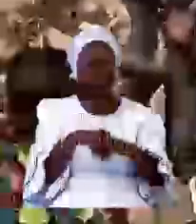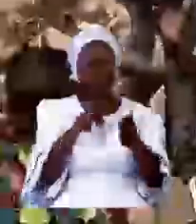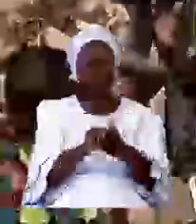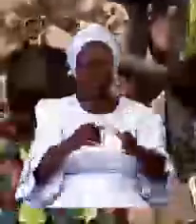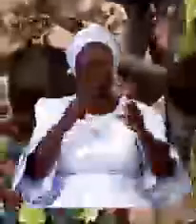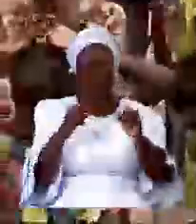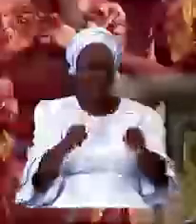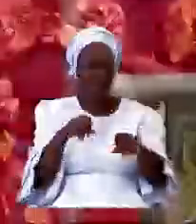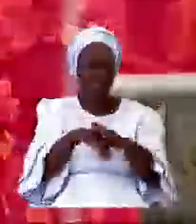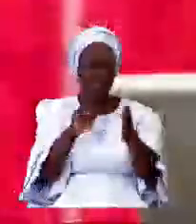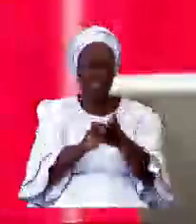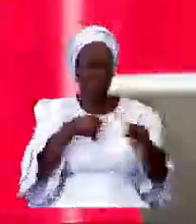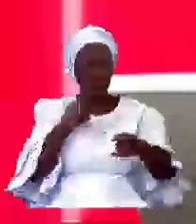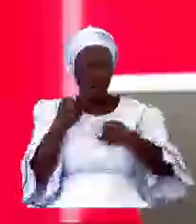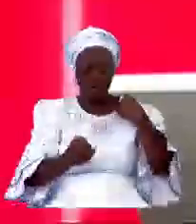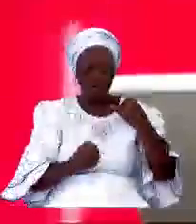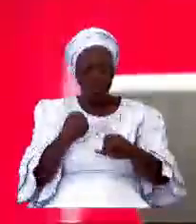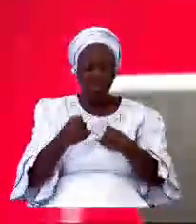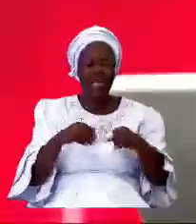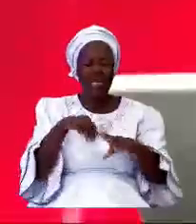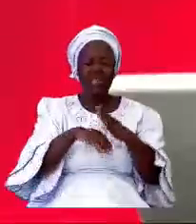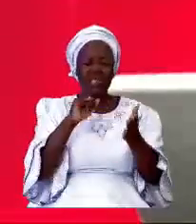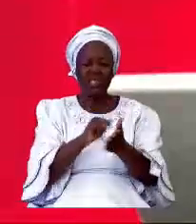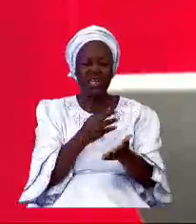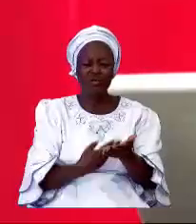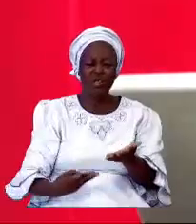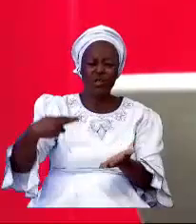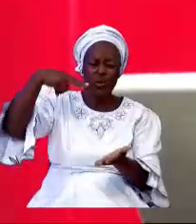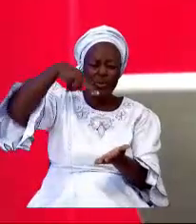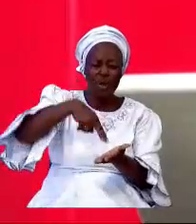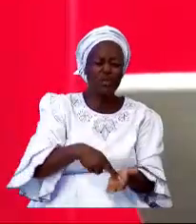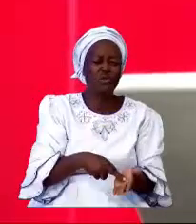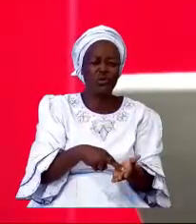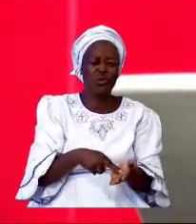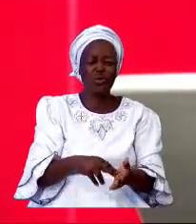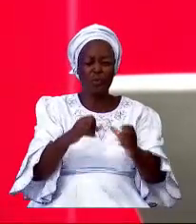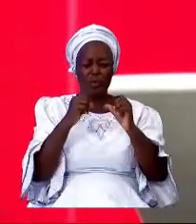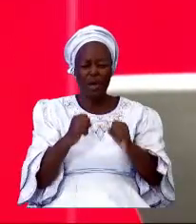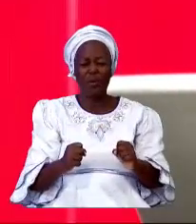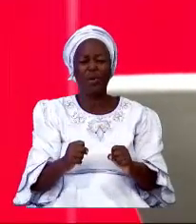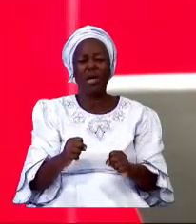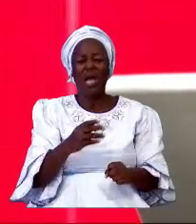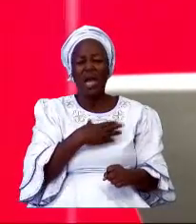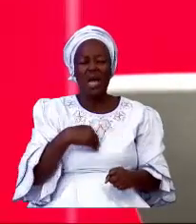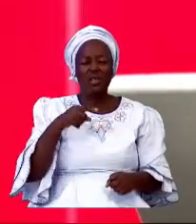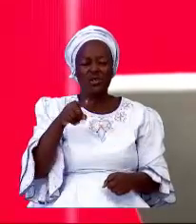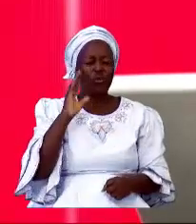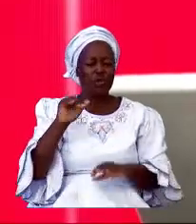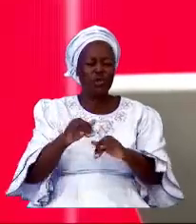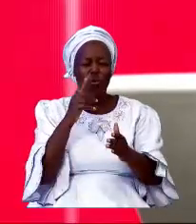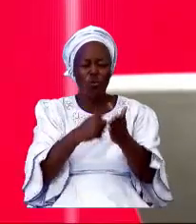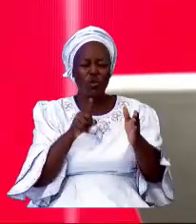You go now in that strength, in that power, in that joy, in that